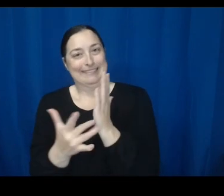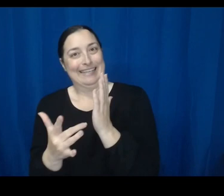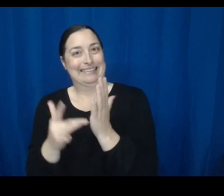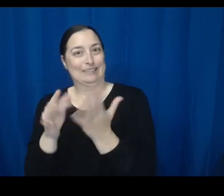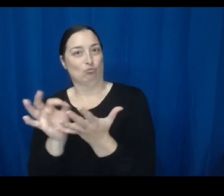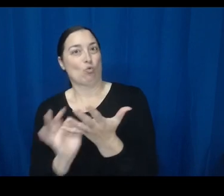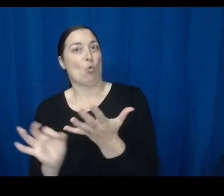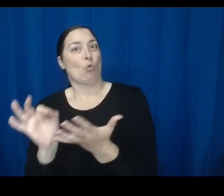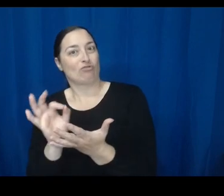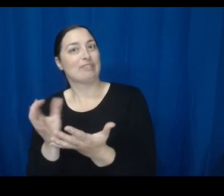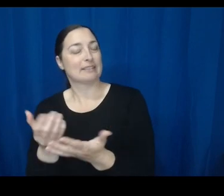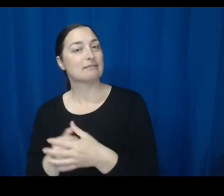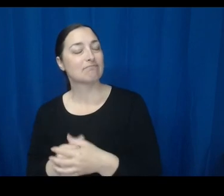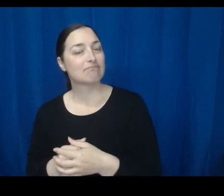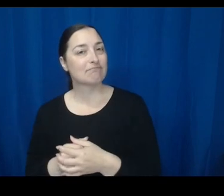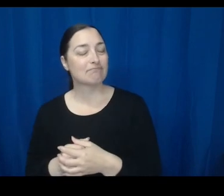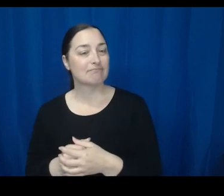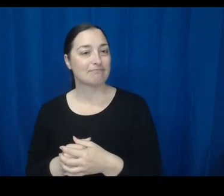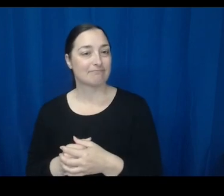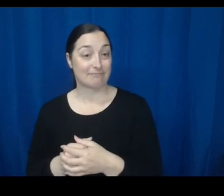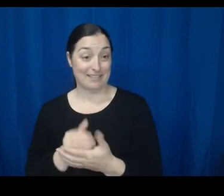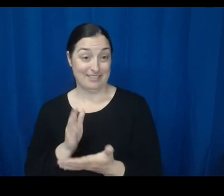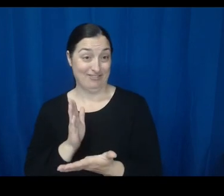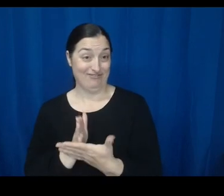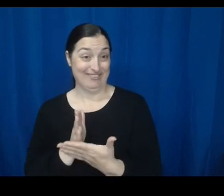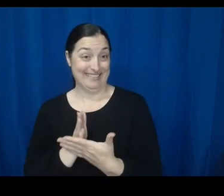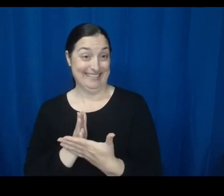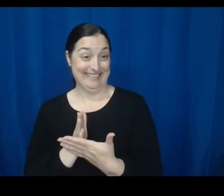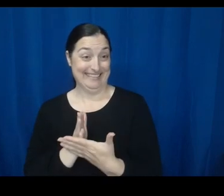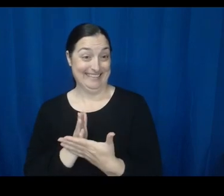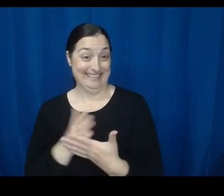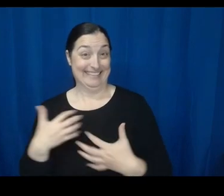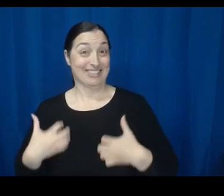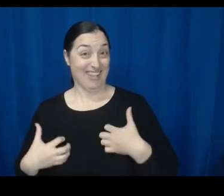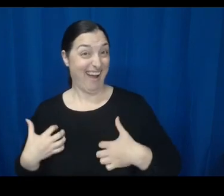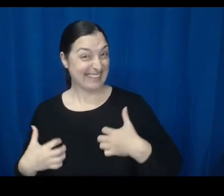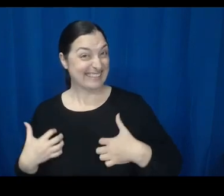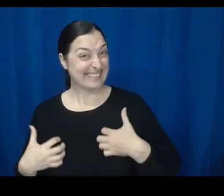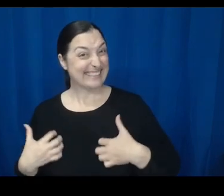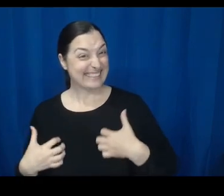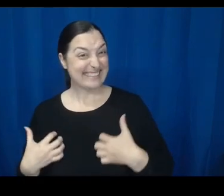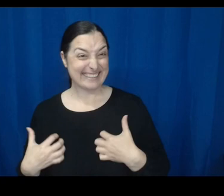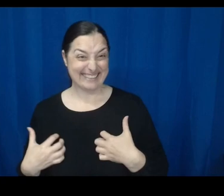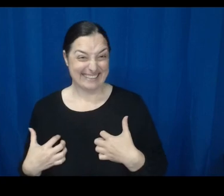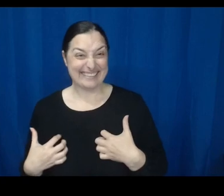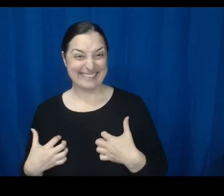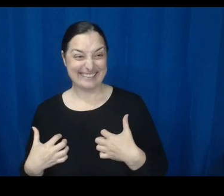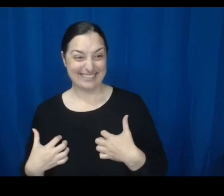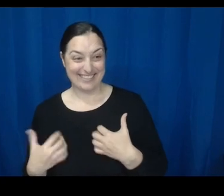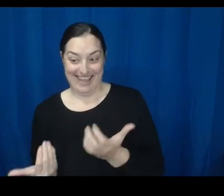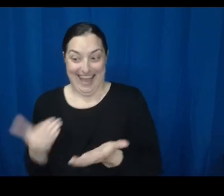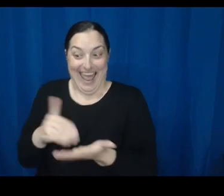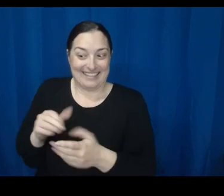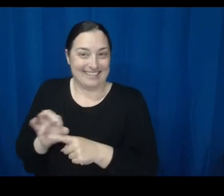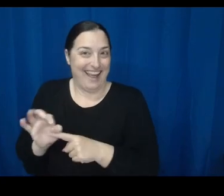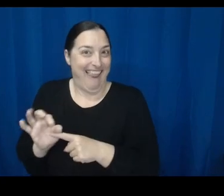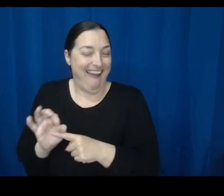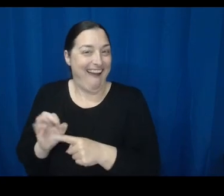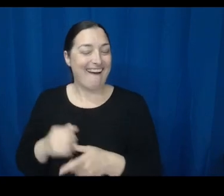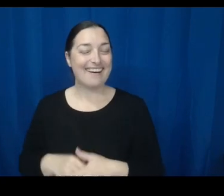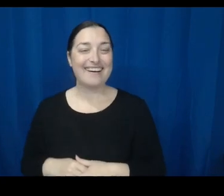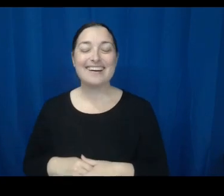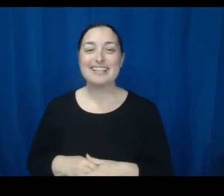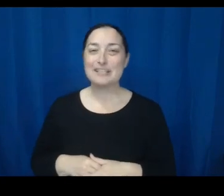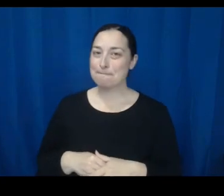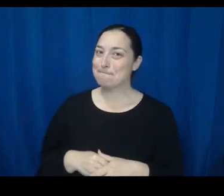yeah, certainly it's been exciting. Yeah, definitely. Yeah, and I can see as well, like, it's really